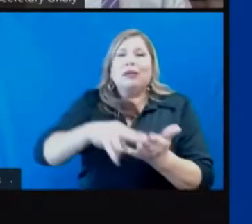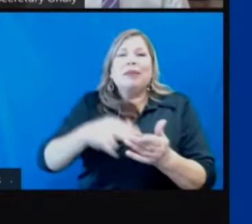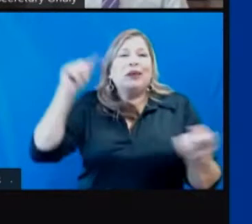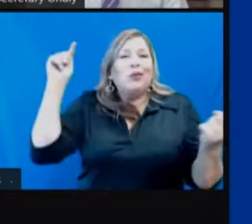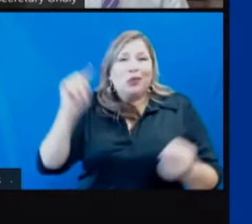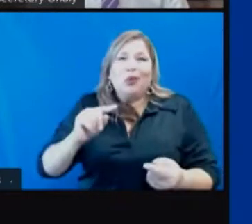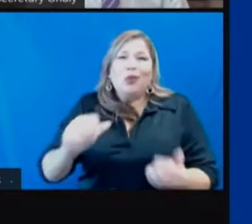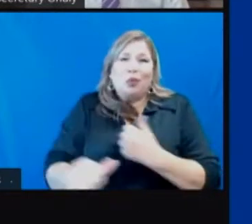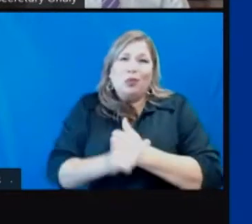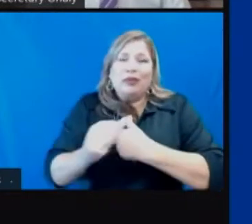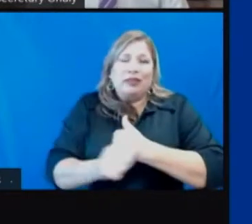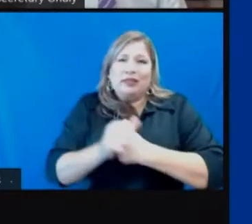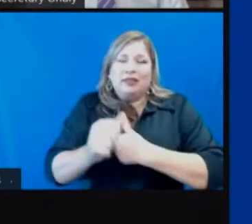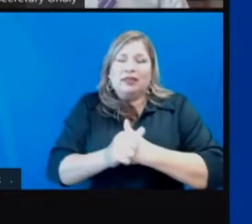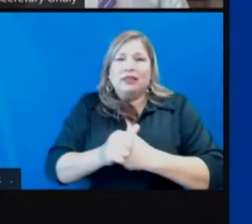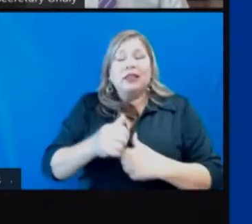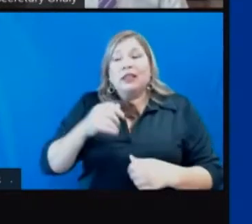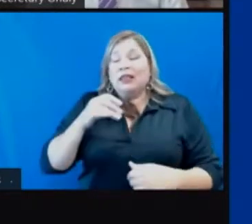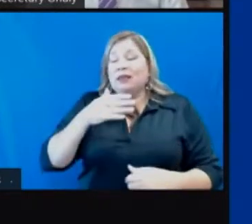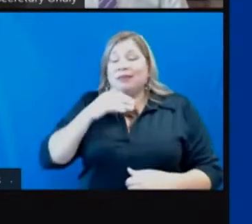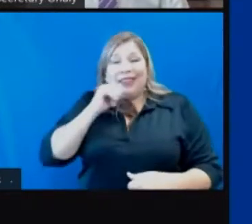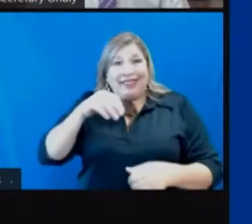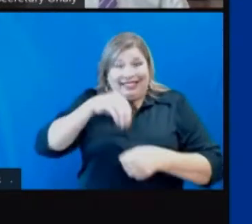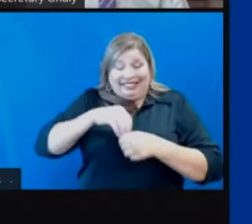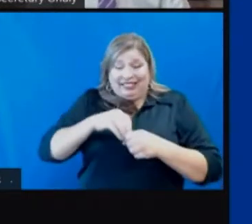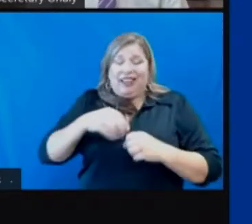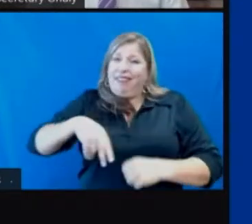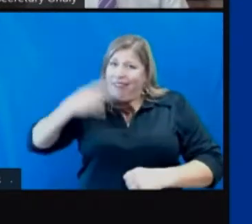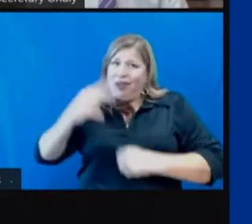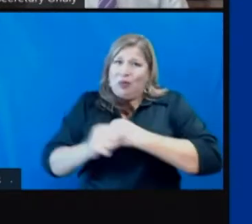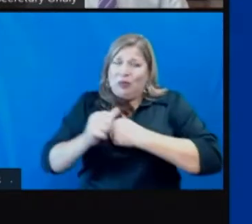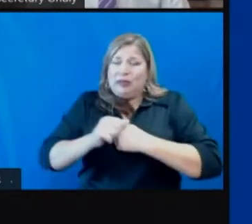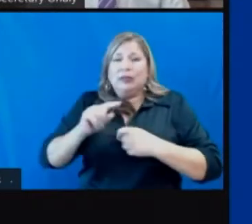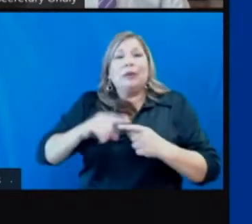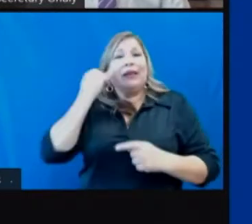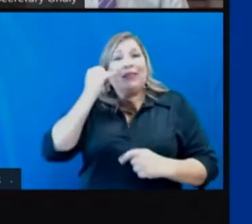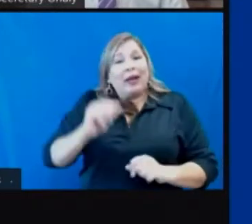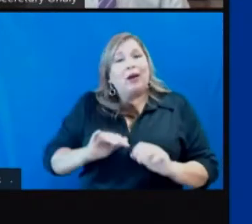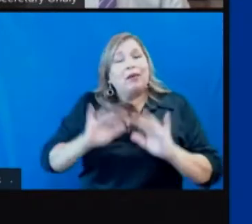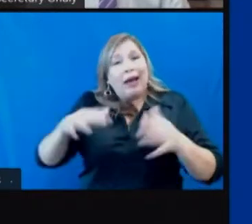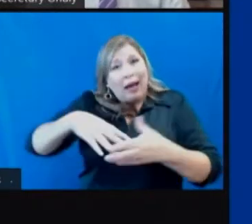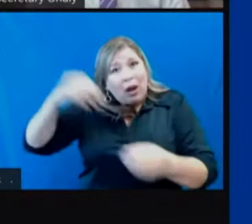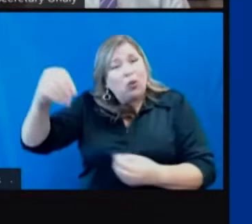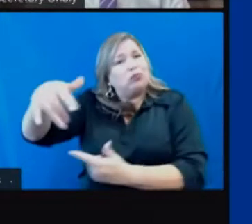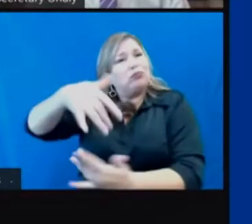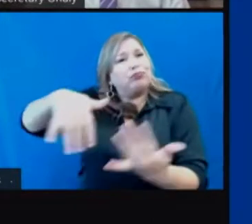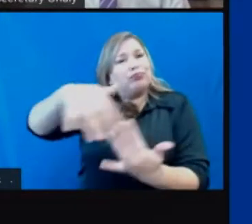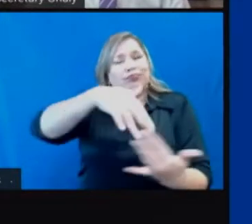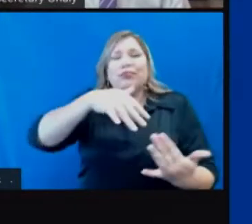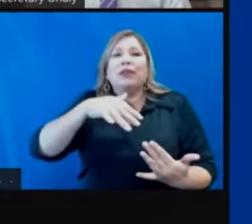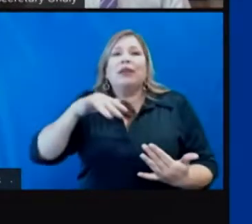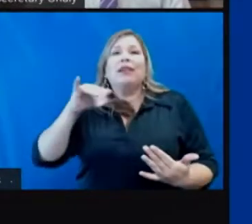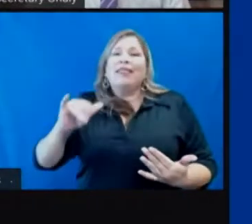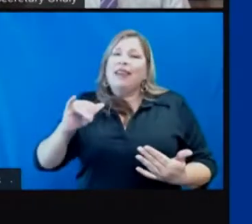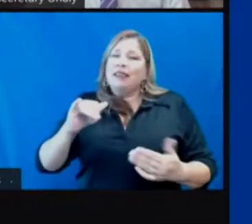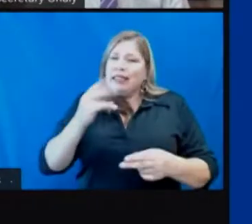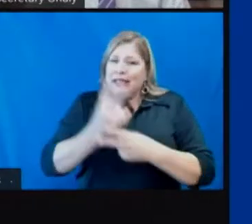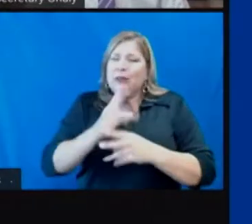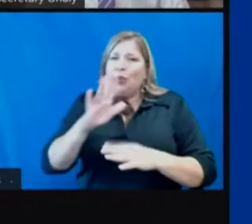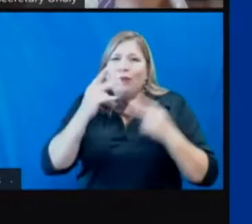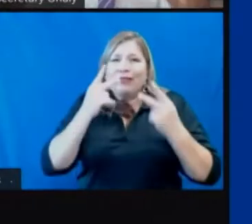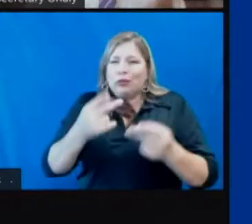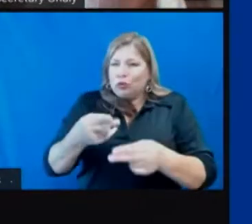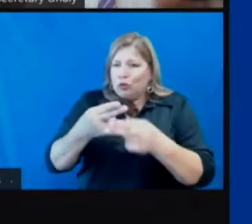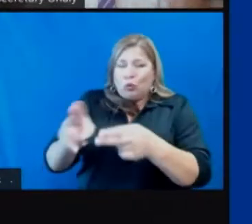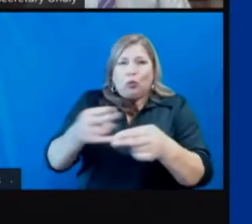We've mentioned it for many months. Move things outside, keeping it short. Both of those things helps us reduce